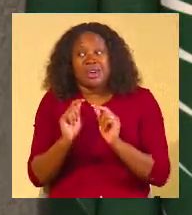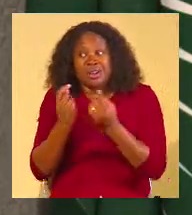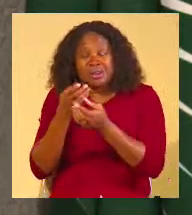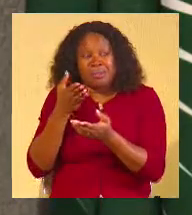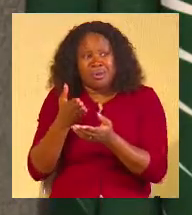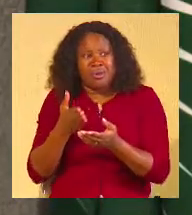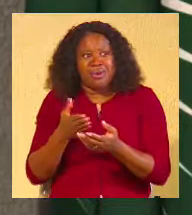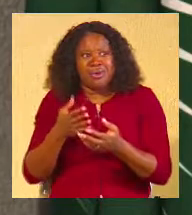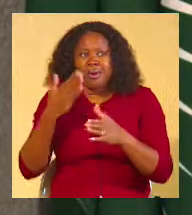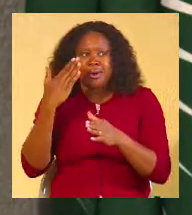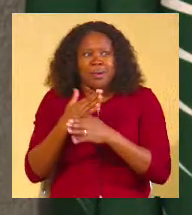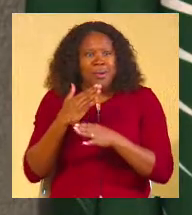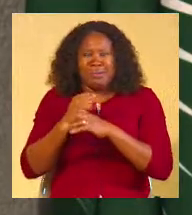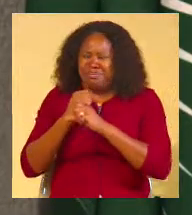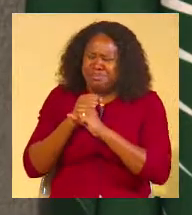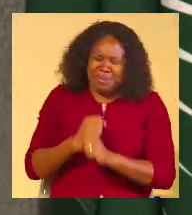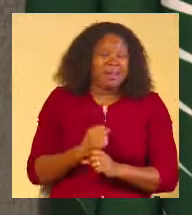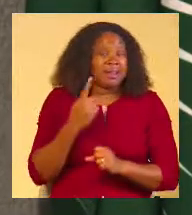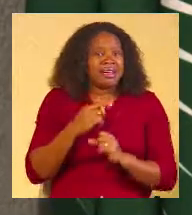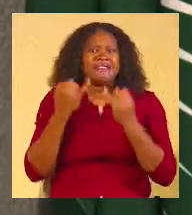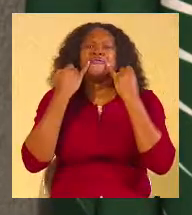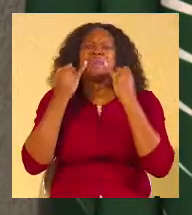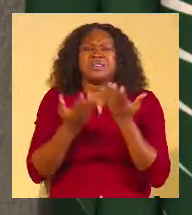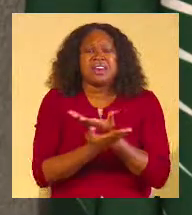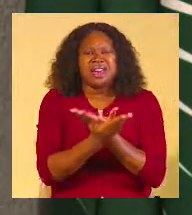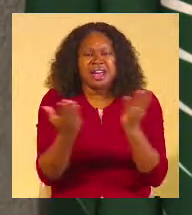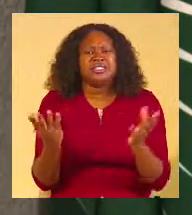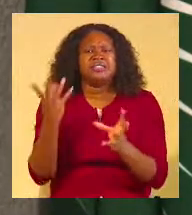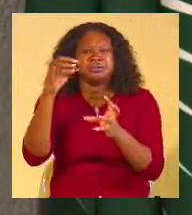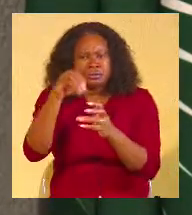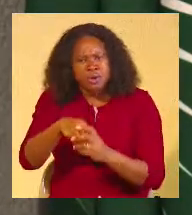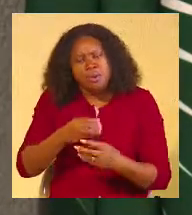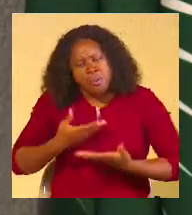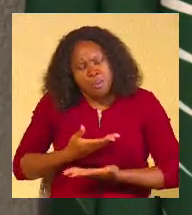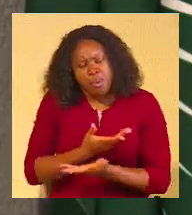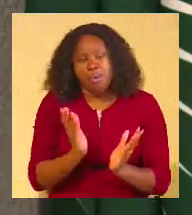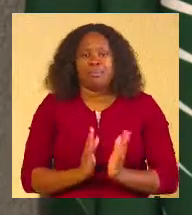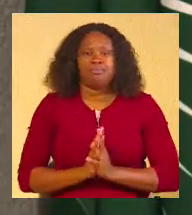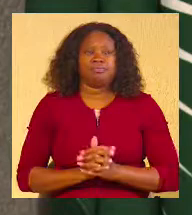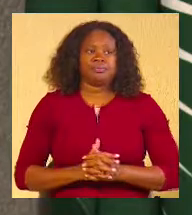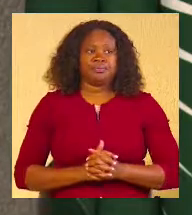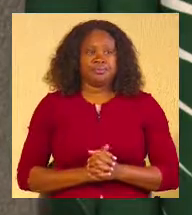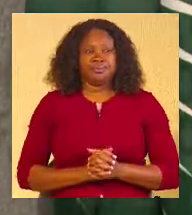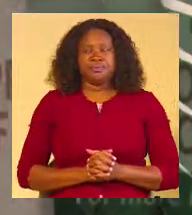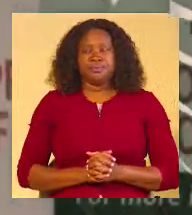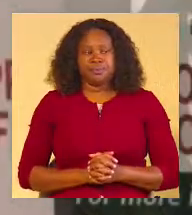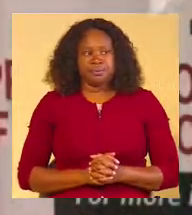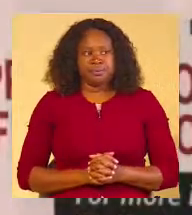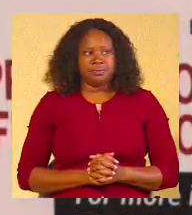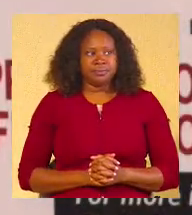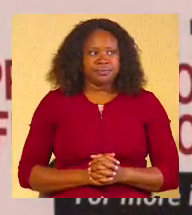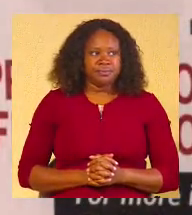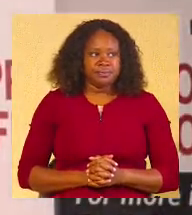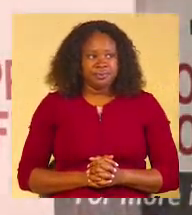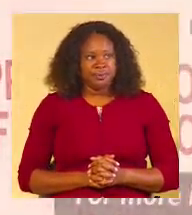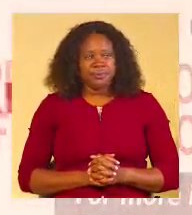you, they have been hard at work making sure that this information is produced and it gets out there. I think maybe